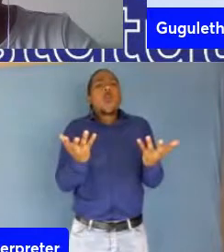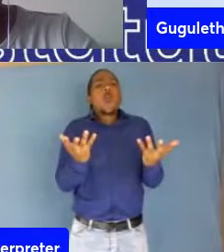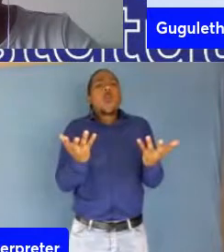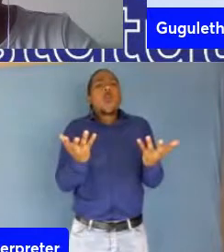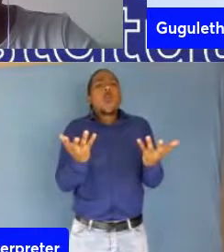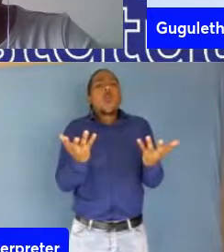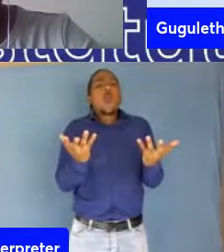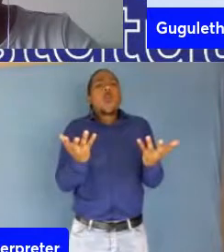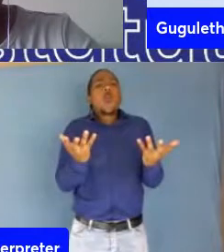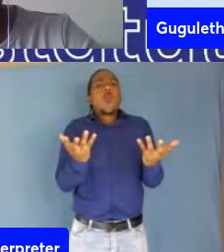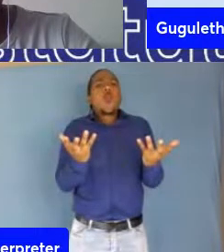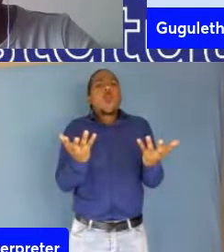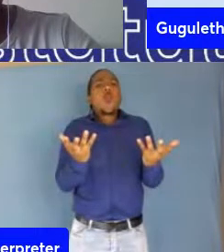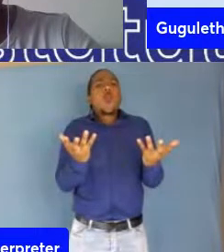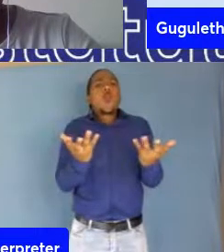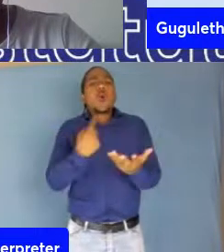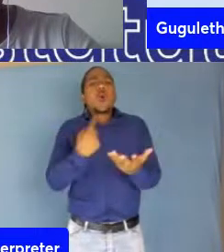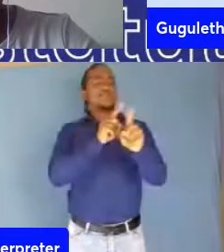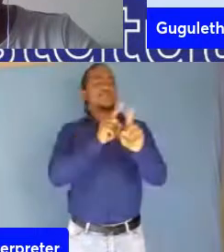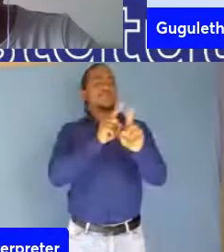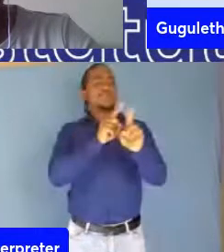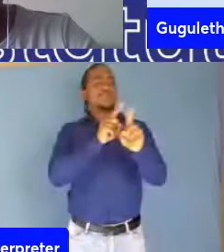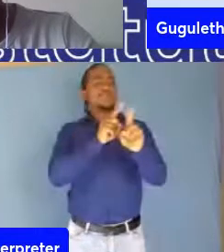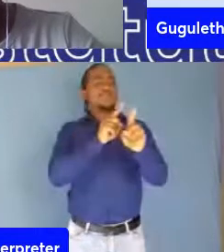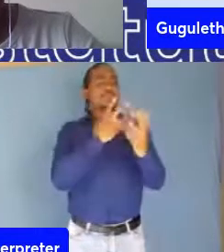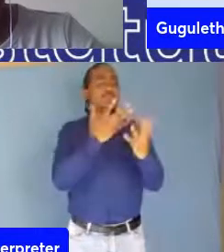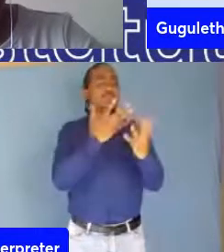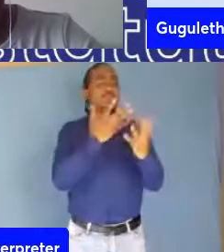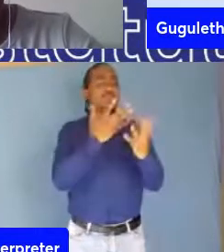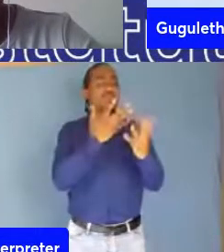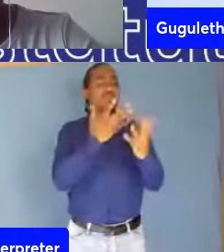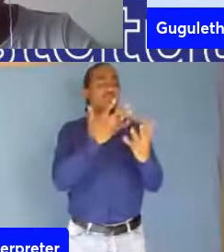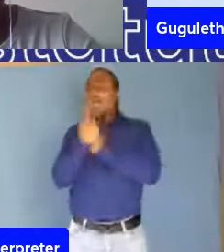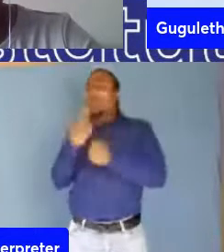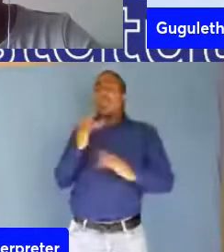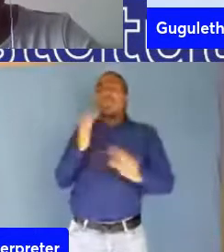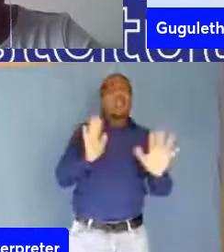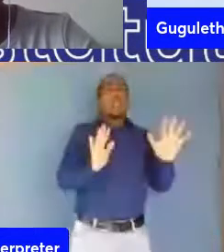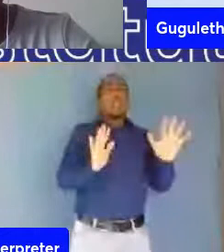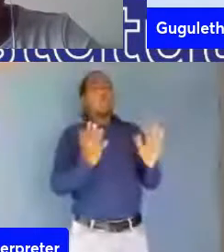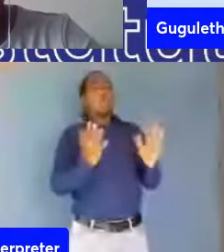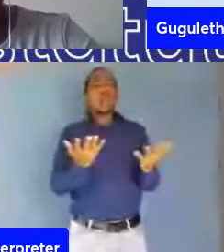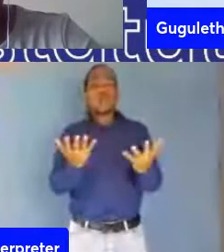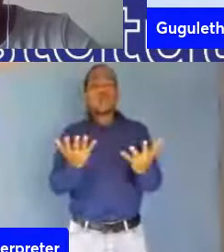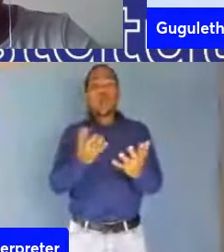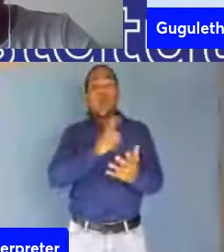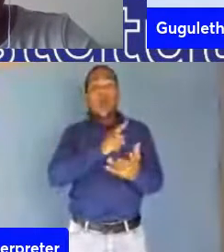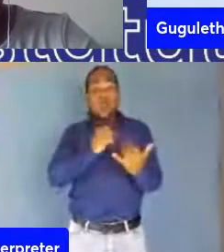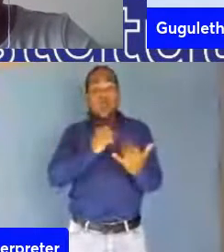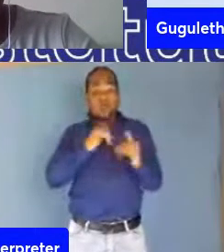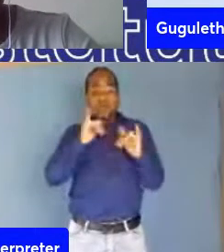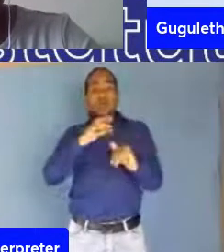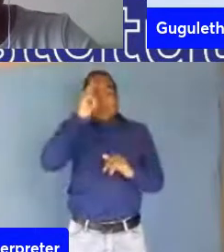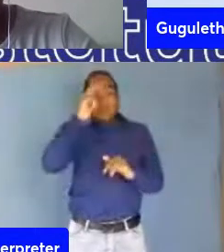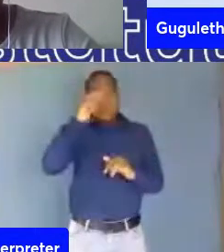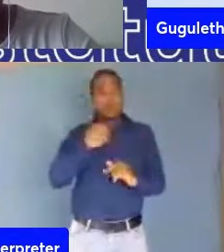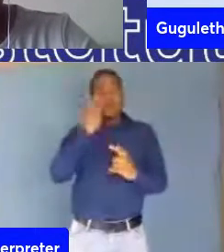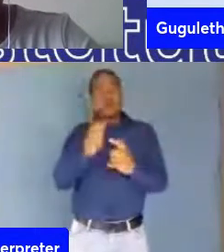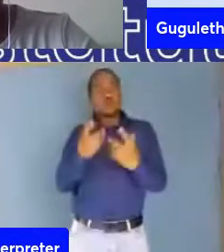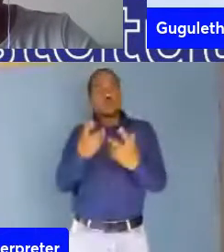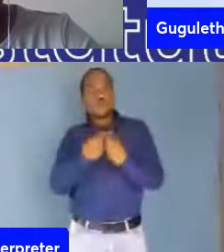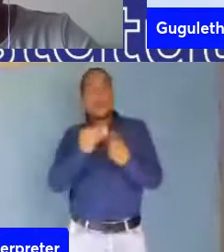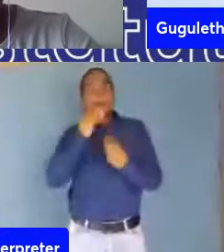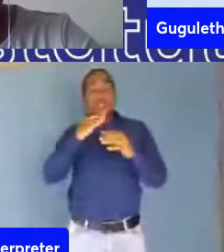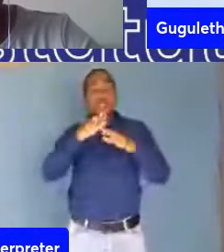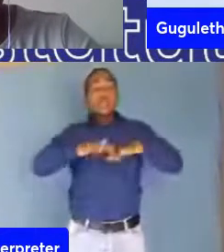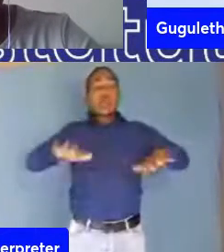time, we live with the umuntu ngabantu. We live in a society. So